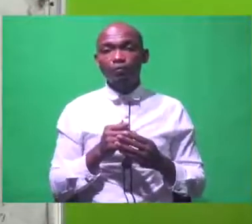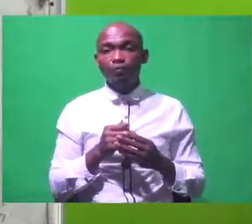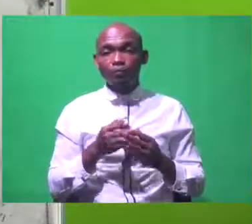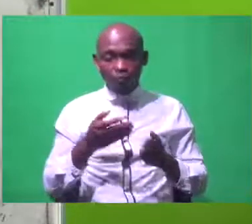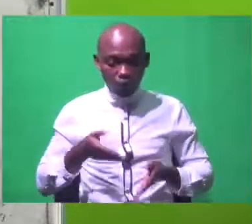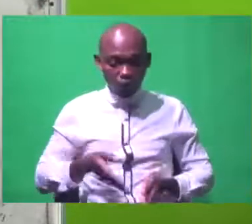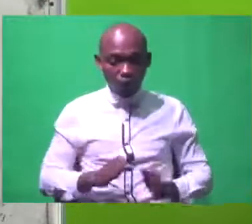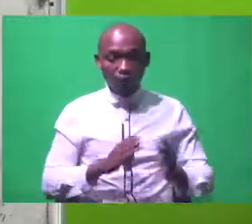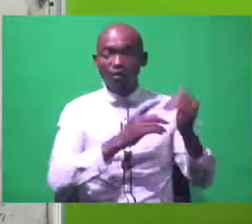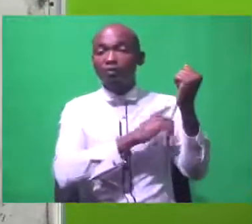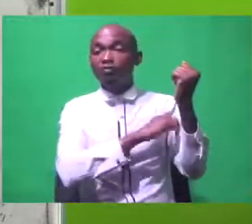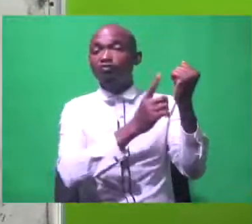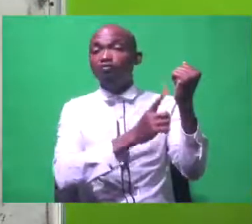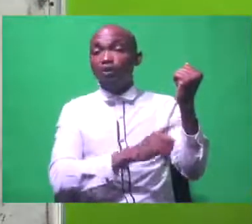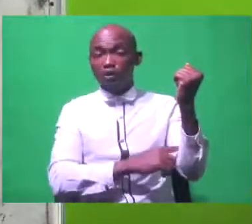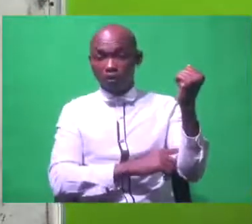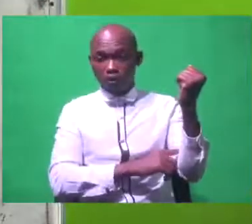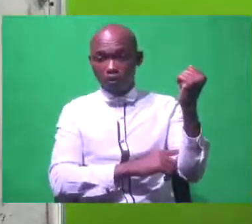productive forces,